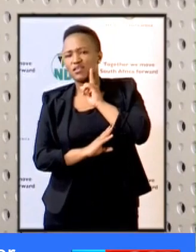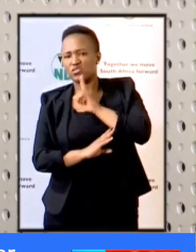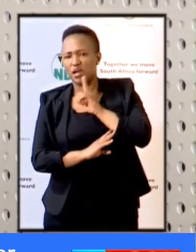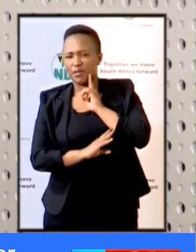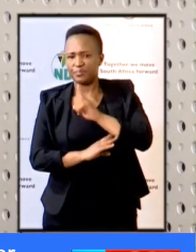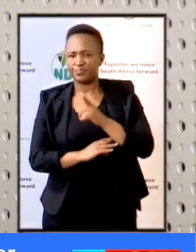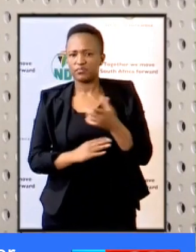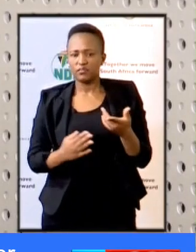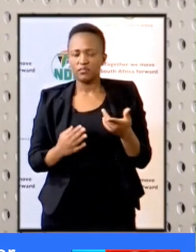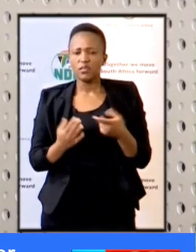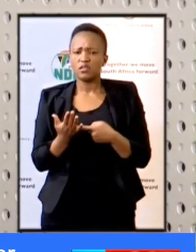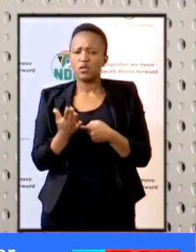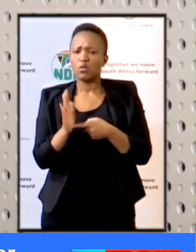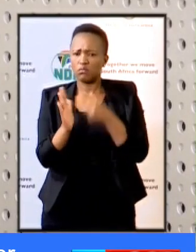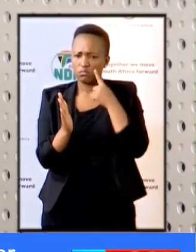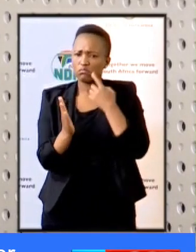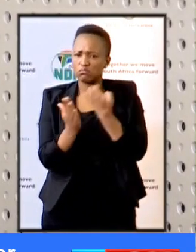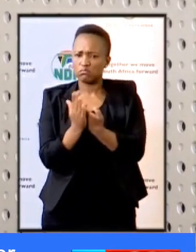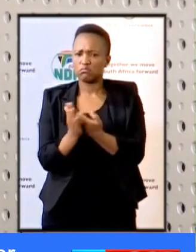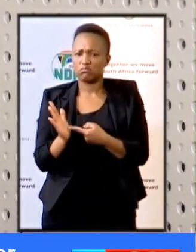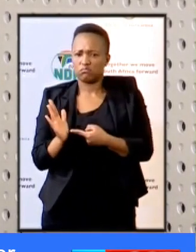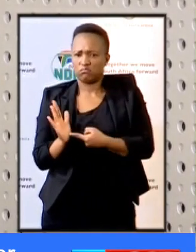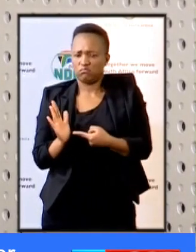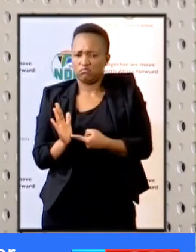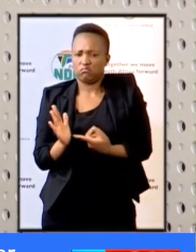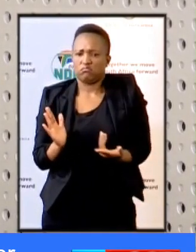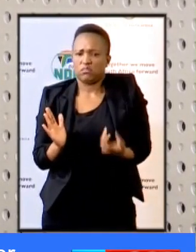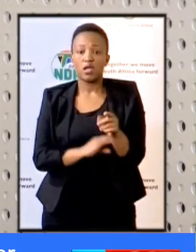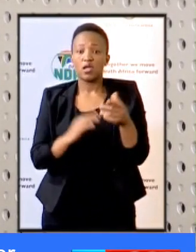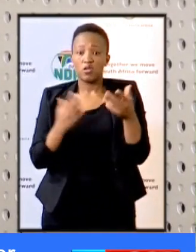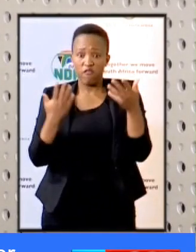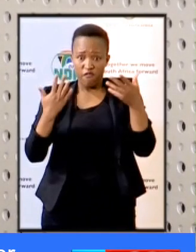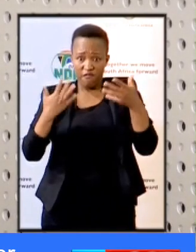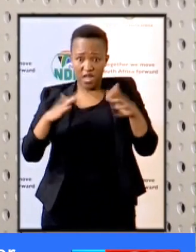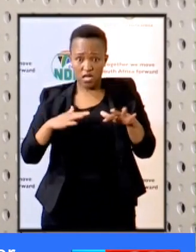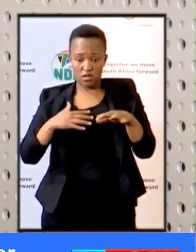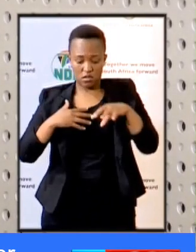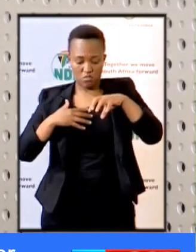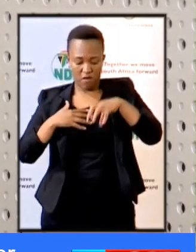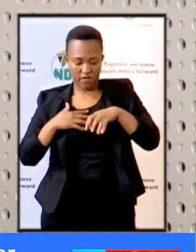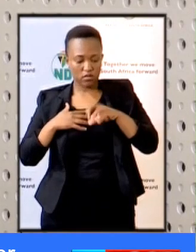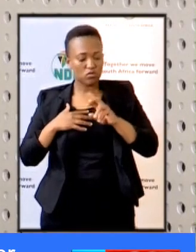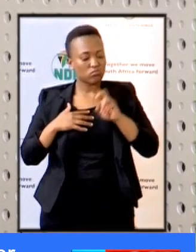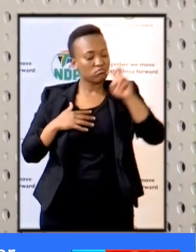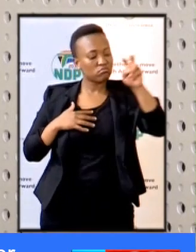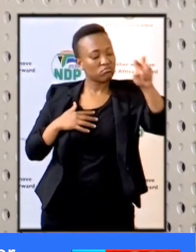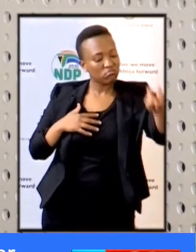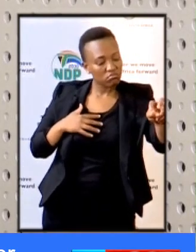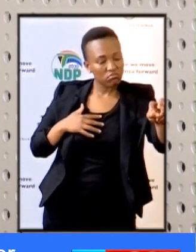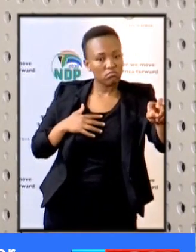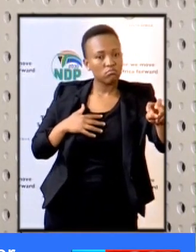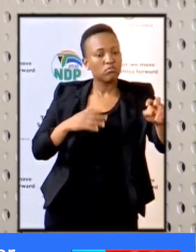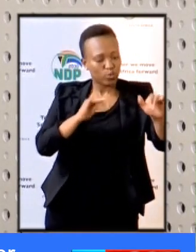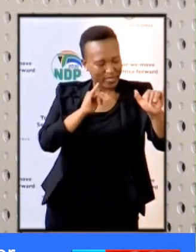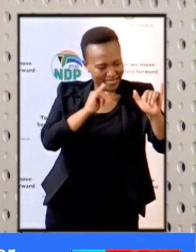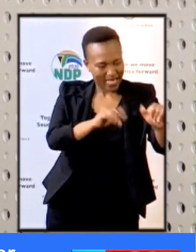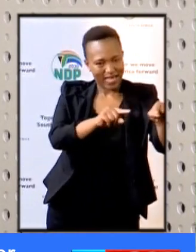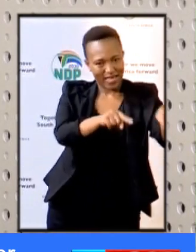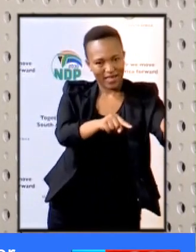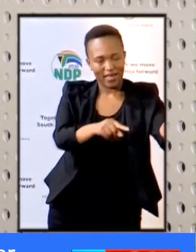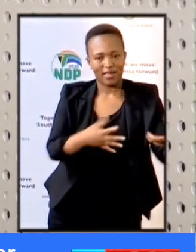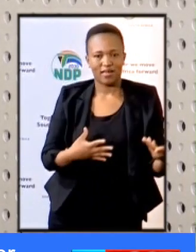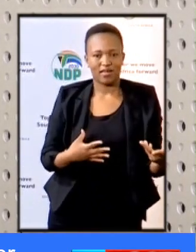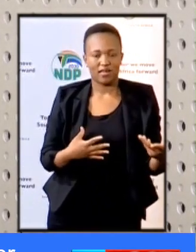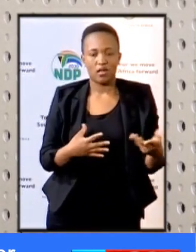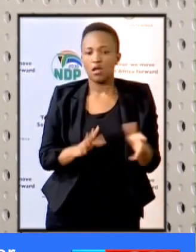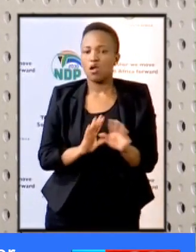they will prove that indeed they are where you have gone there, you stay there. So there won't